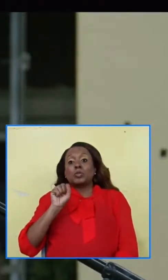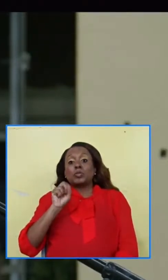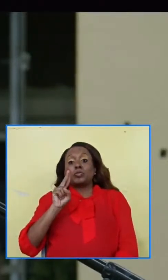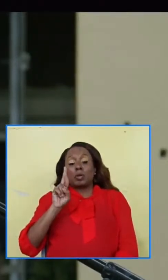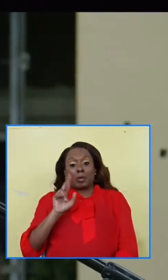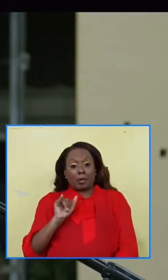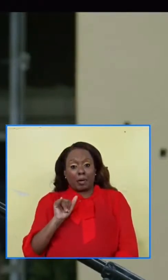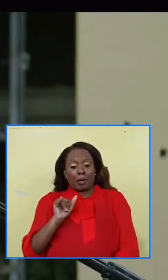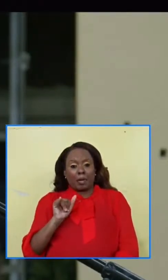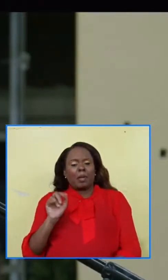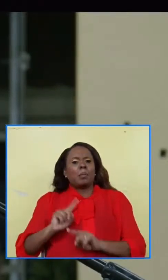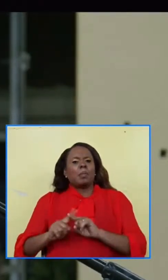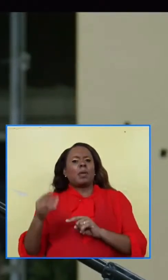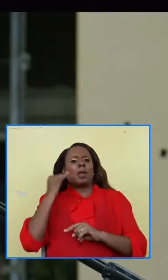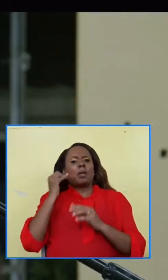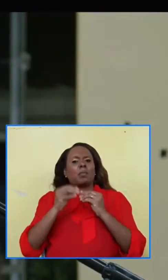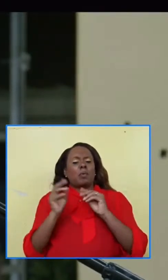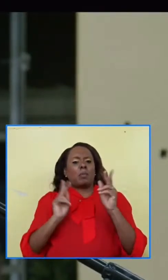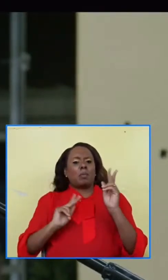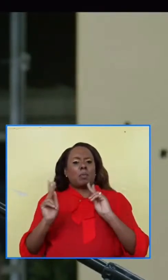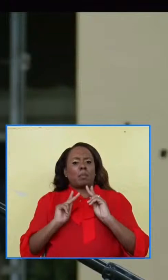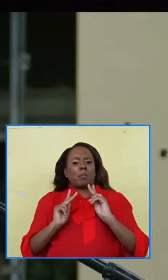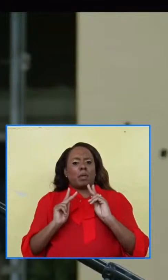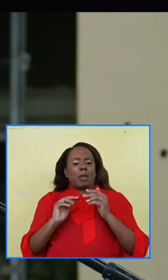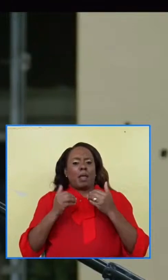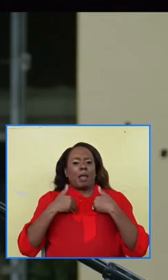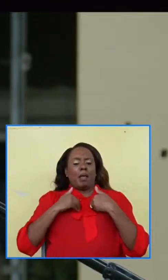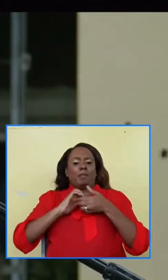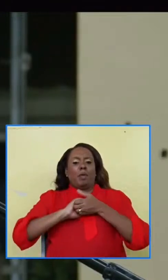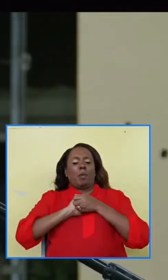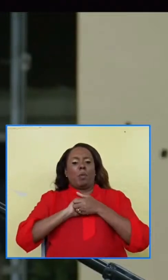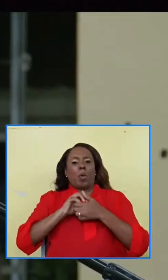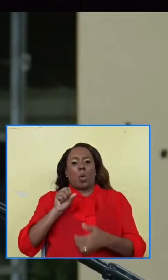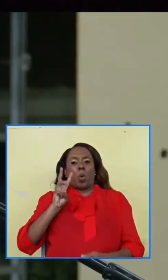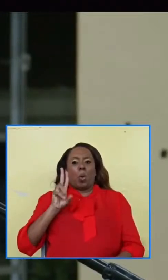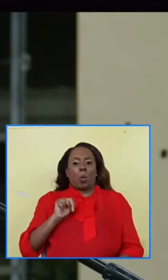if there are more people becoming self-employed, there's a greater